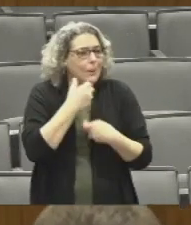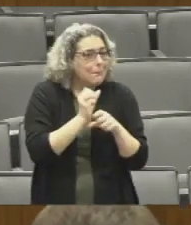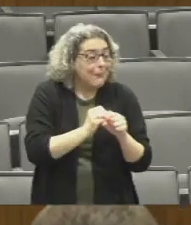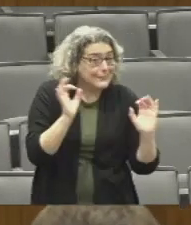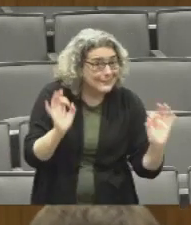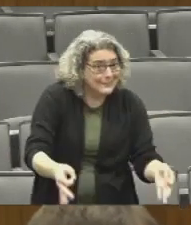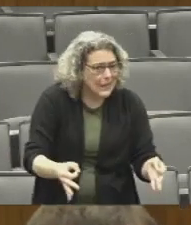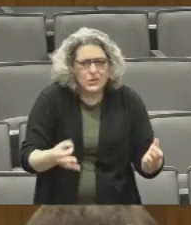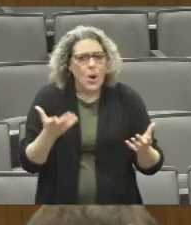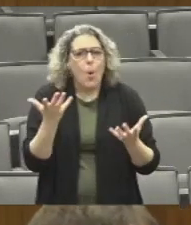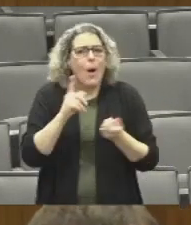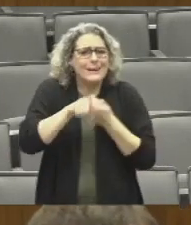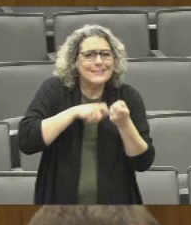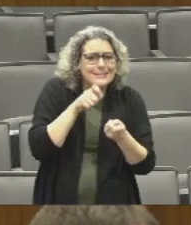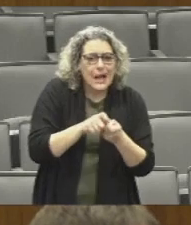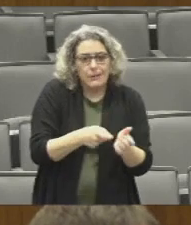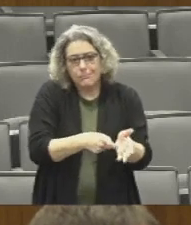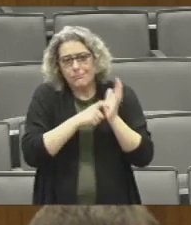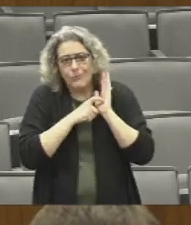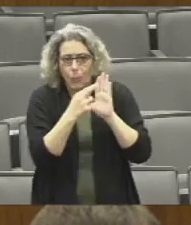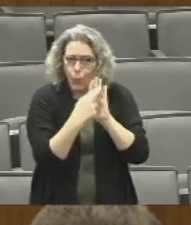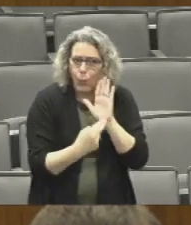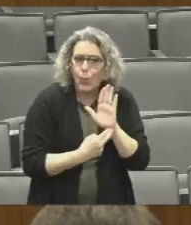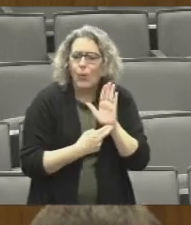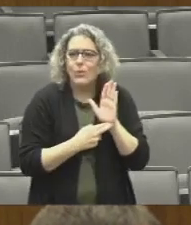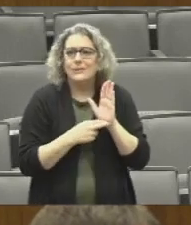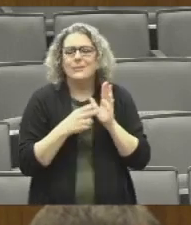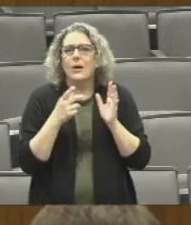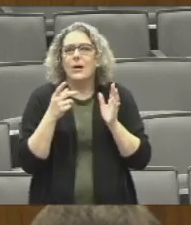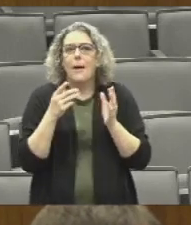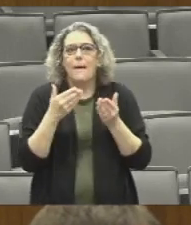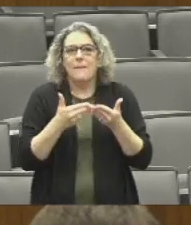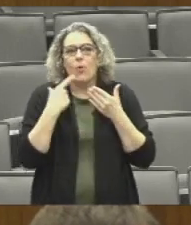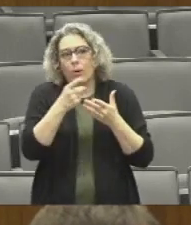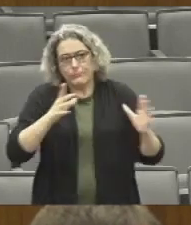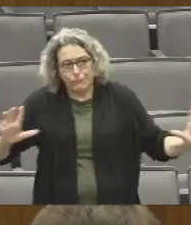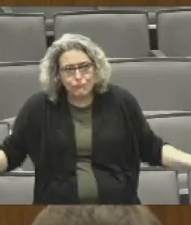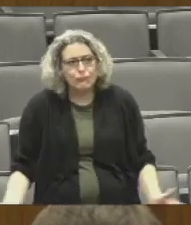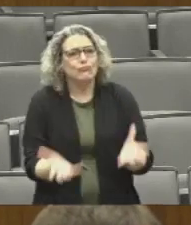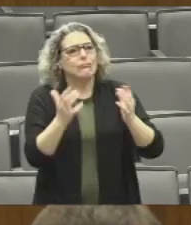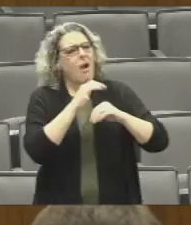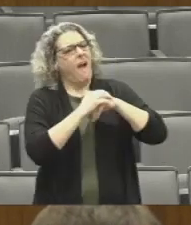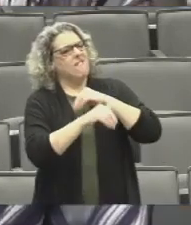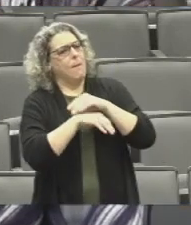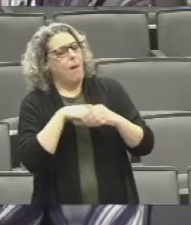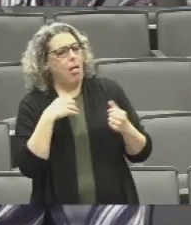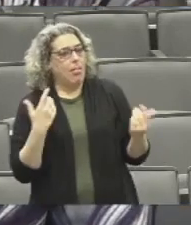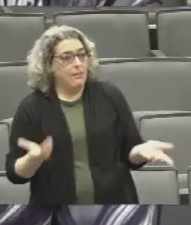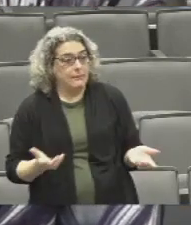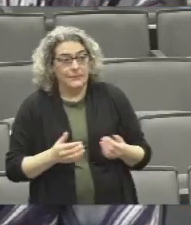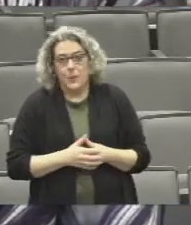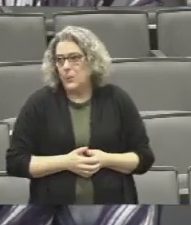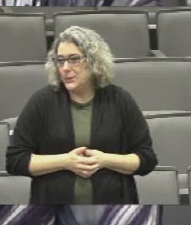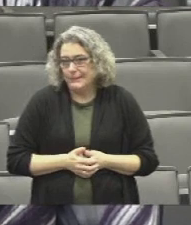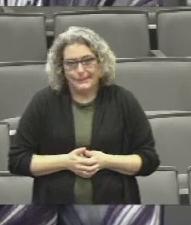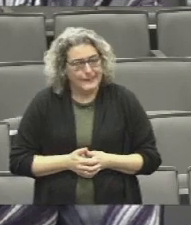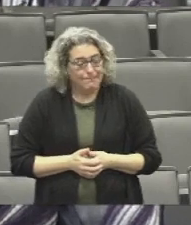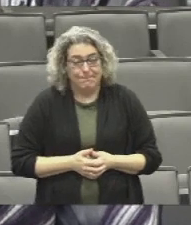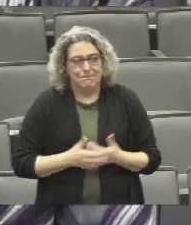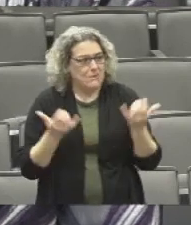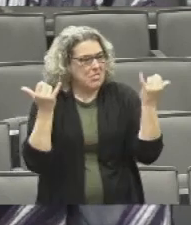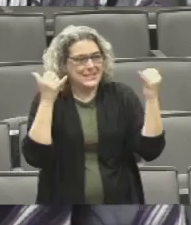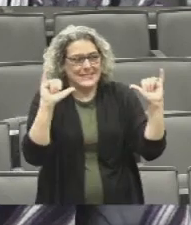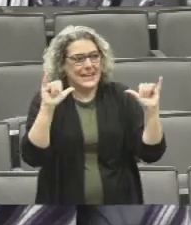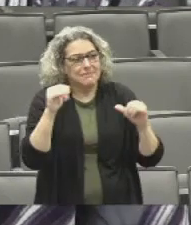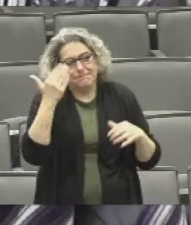kind of conditions need to be in place before they feel comfortable making a decision? Yeah, those are all unknowns